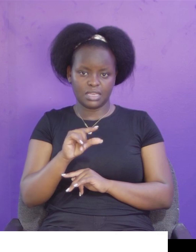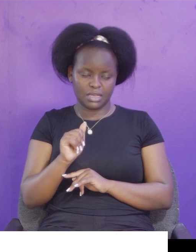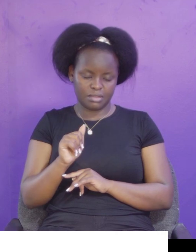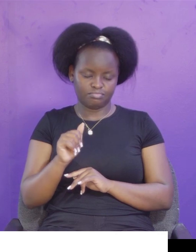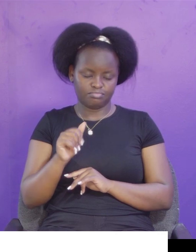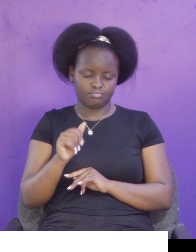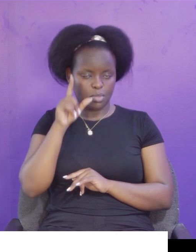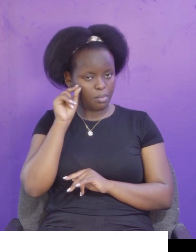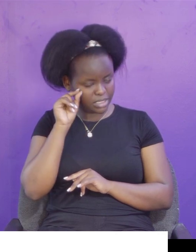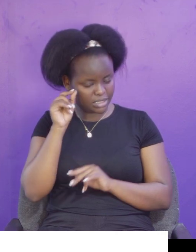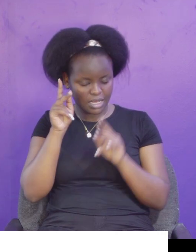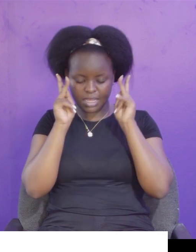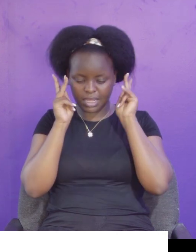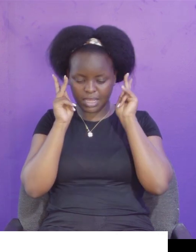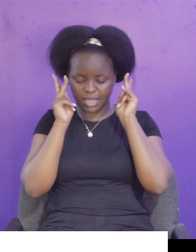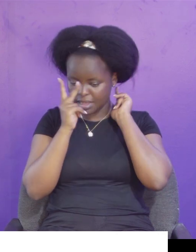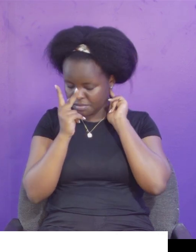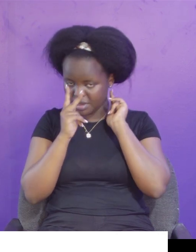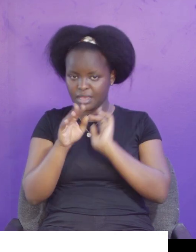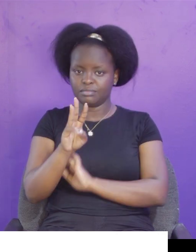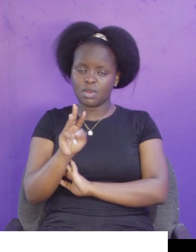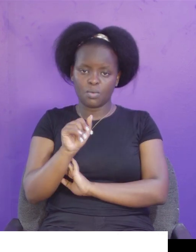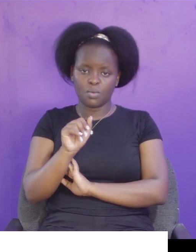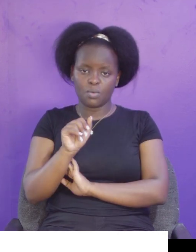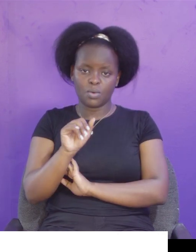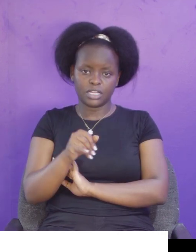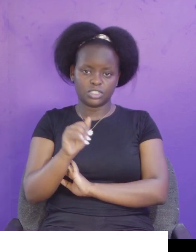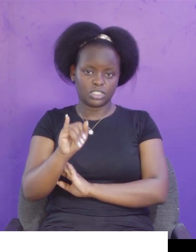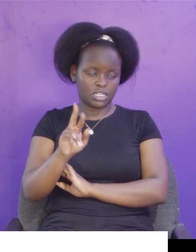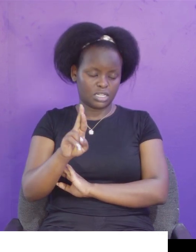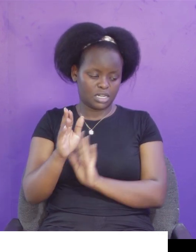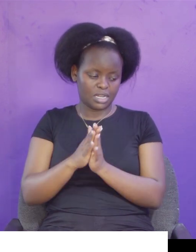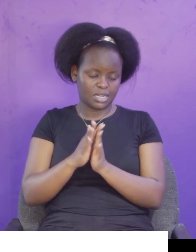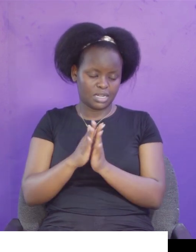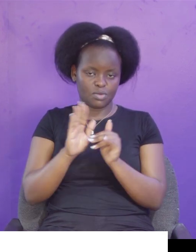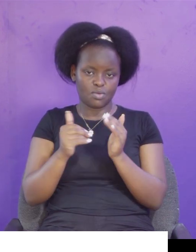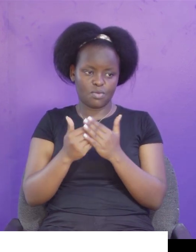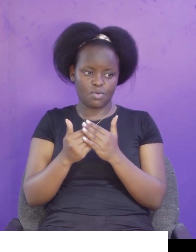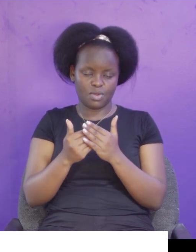Kakamega, in Wajir, and in every village and valley